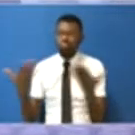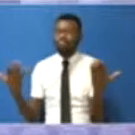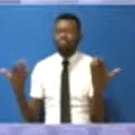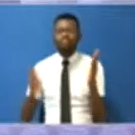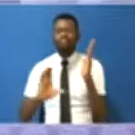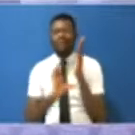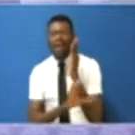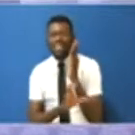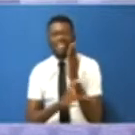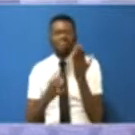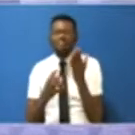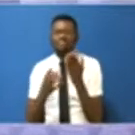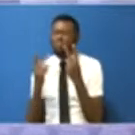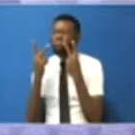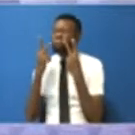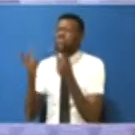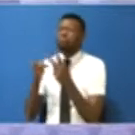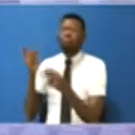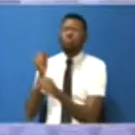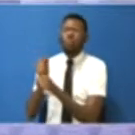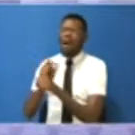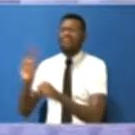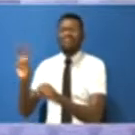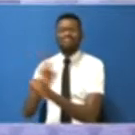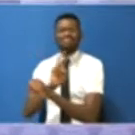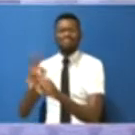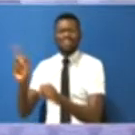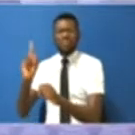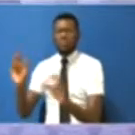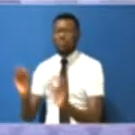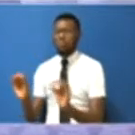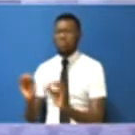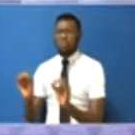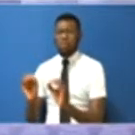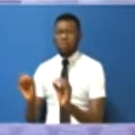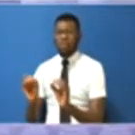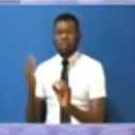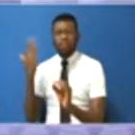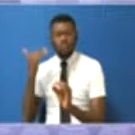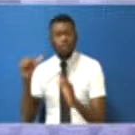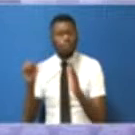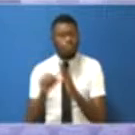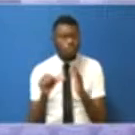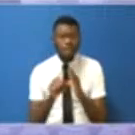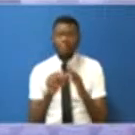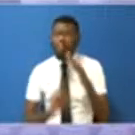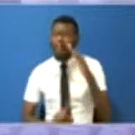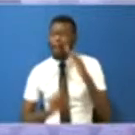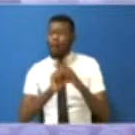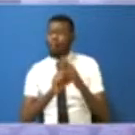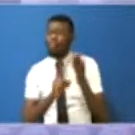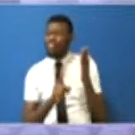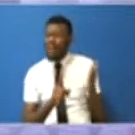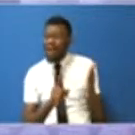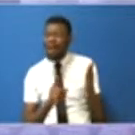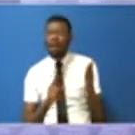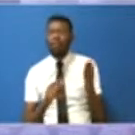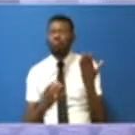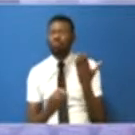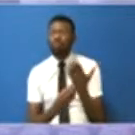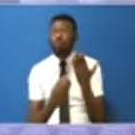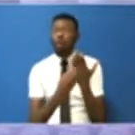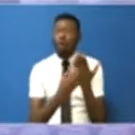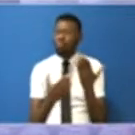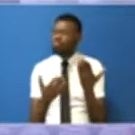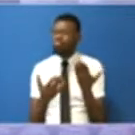this country oversighting the county of nairobi when push came to shove and the impeachment question came to the